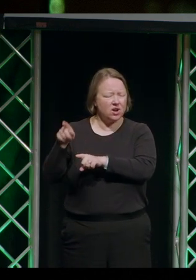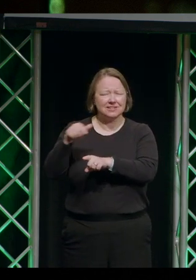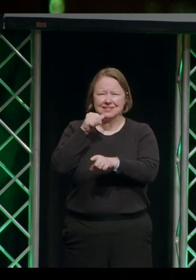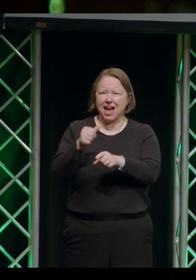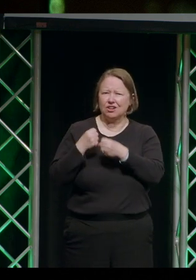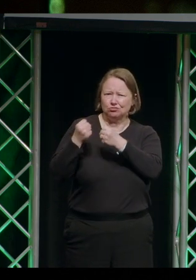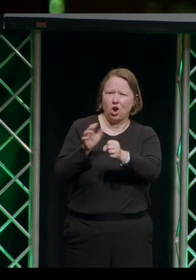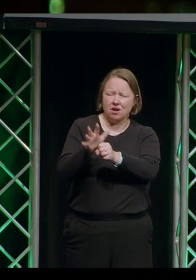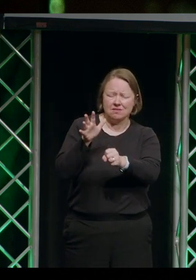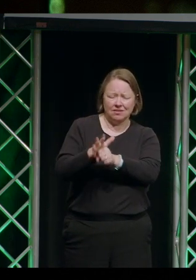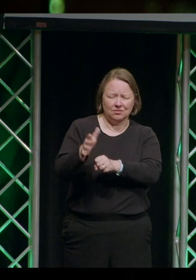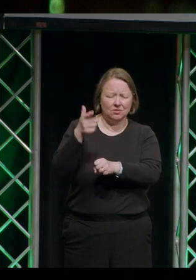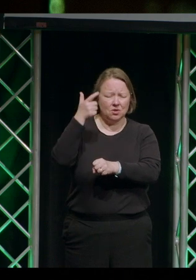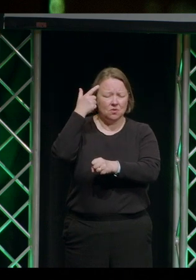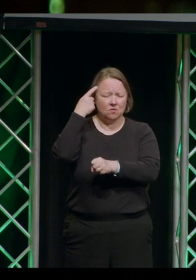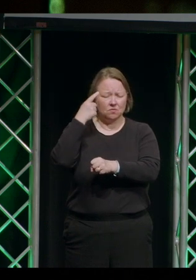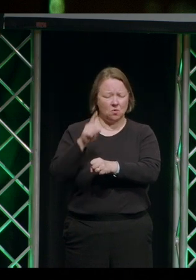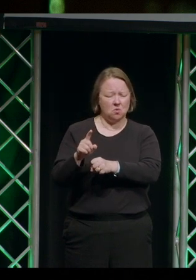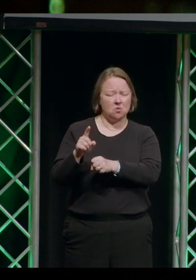withstand the